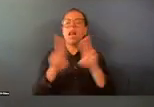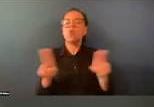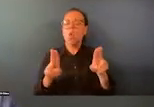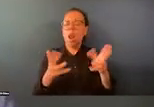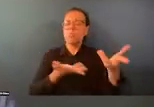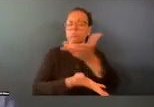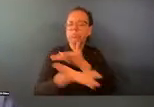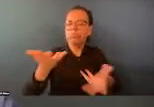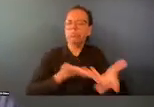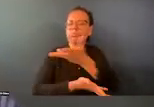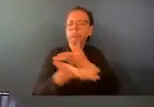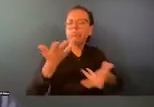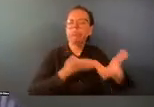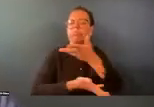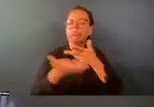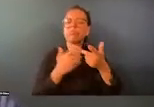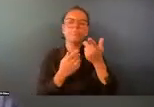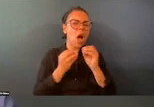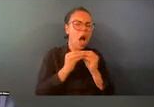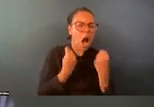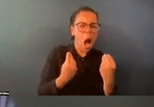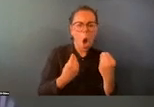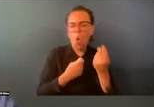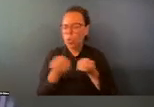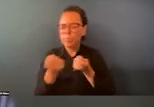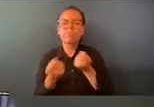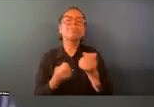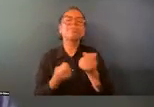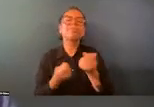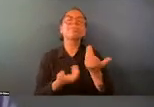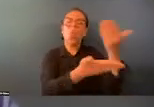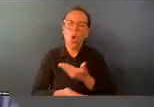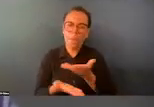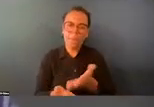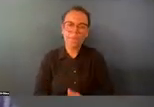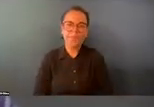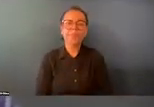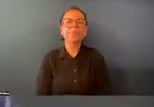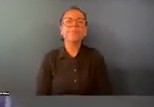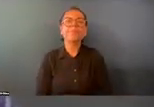through information exchange and knowledge management. Welcome, Zebuniso.